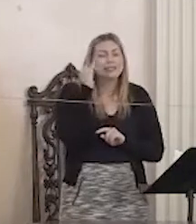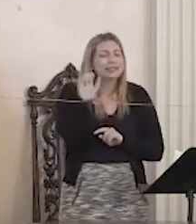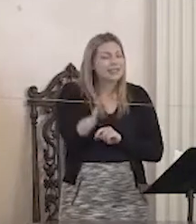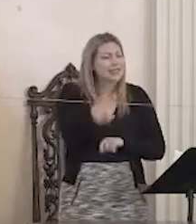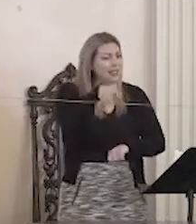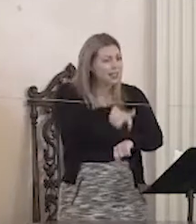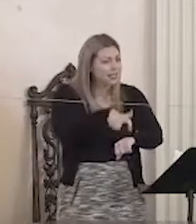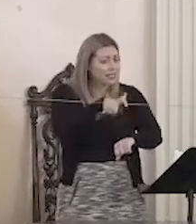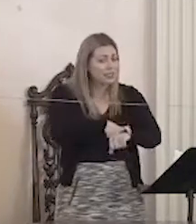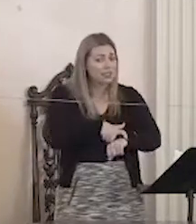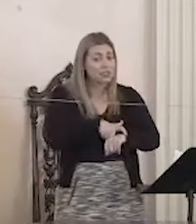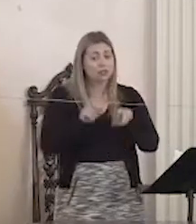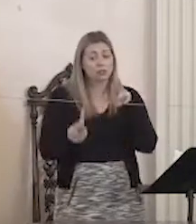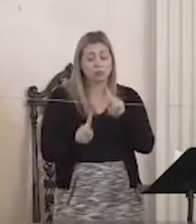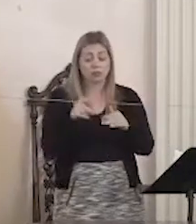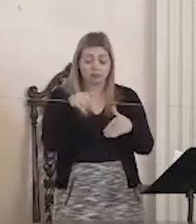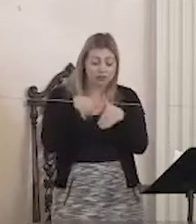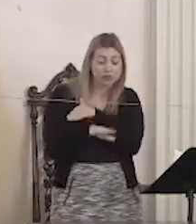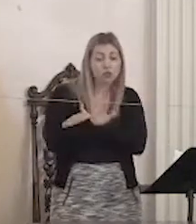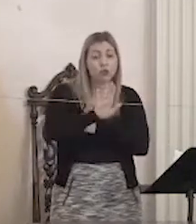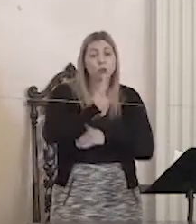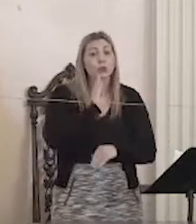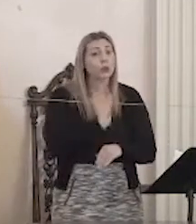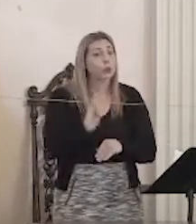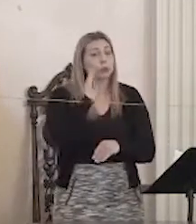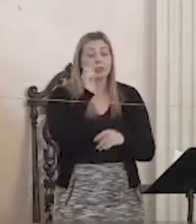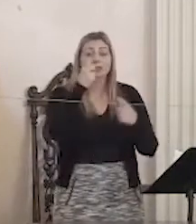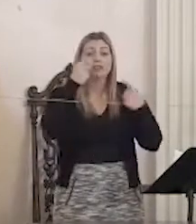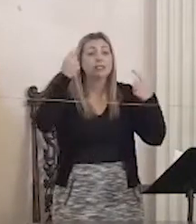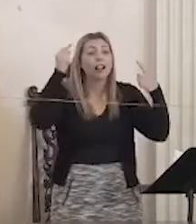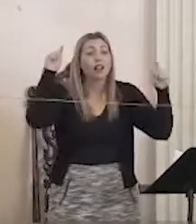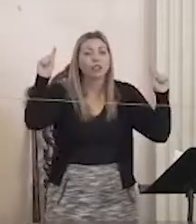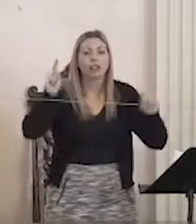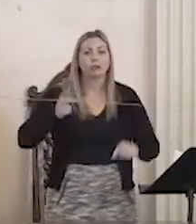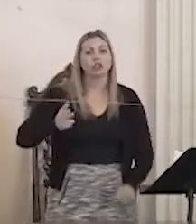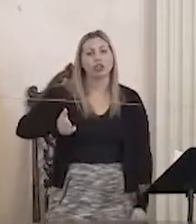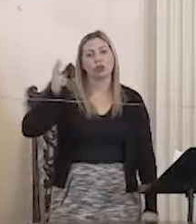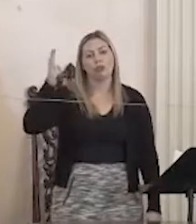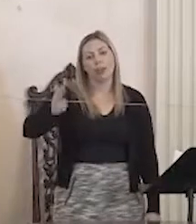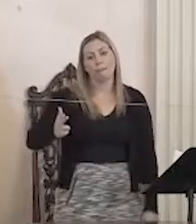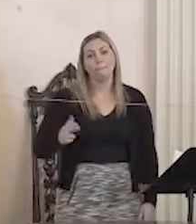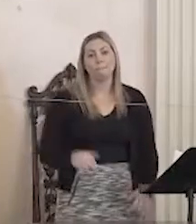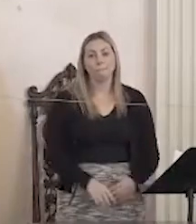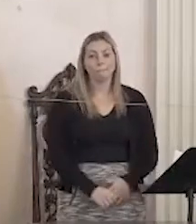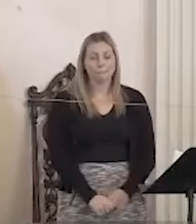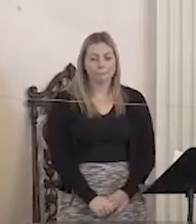any time persons break into your house unannounced, shoot them."